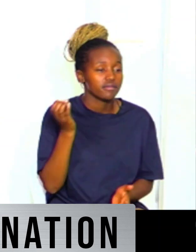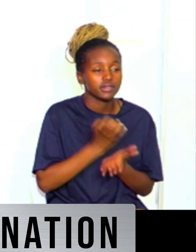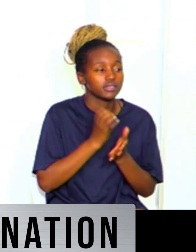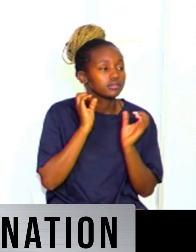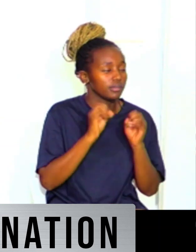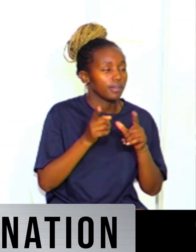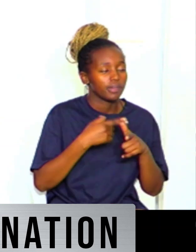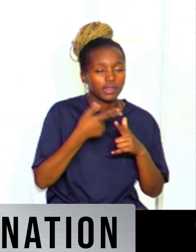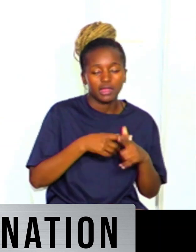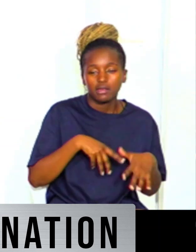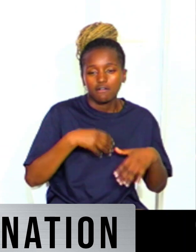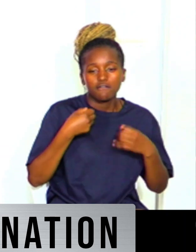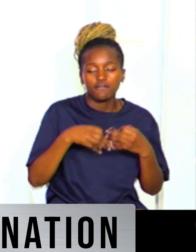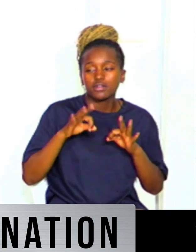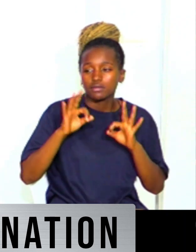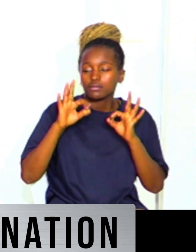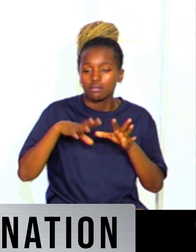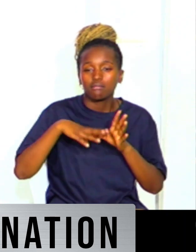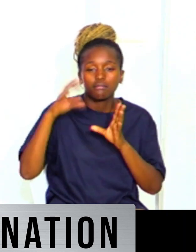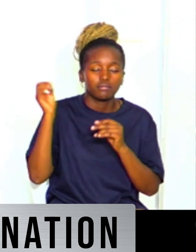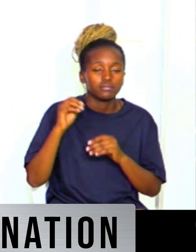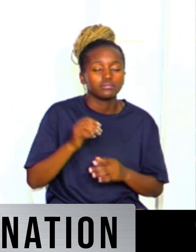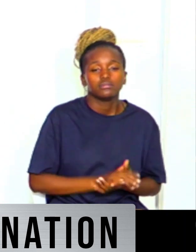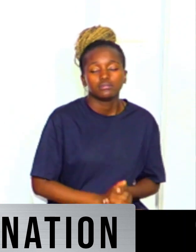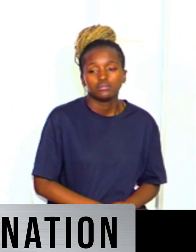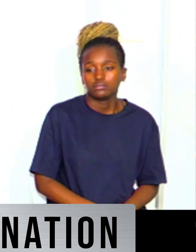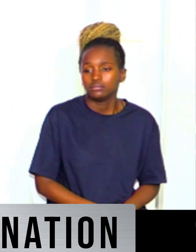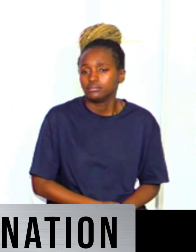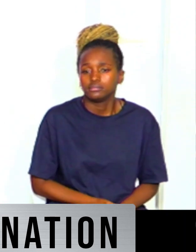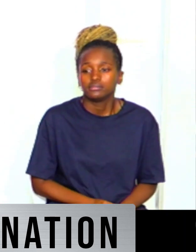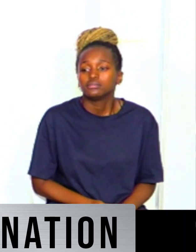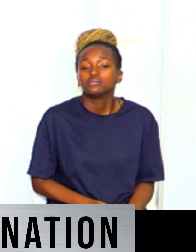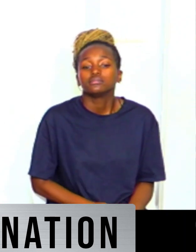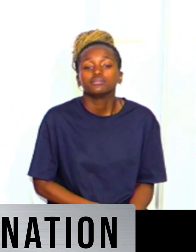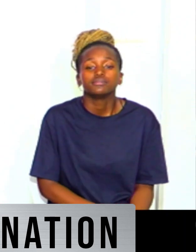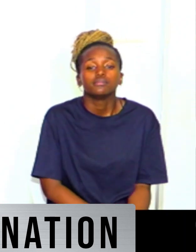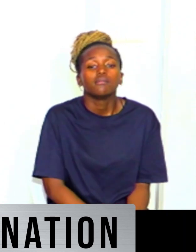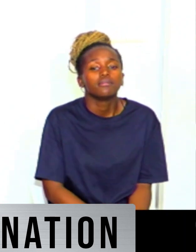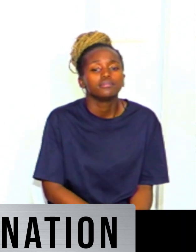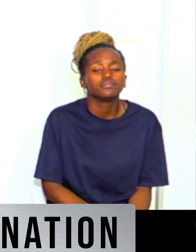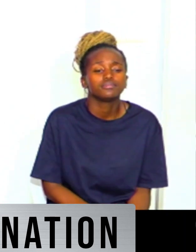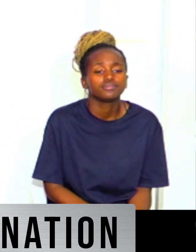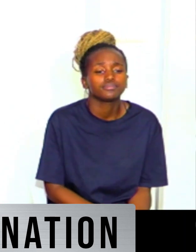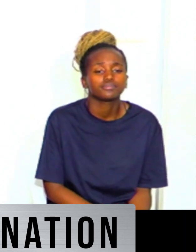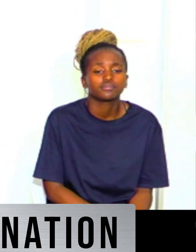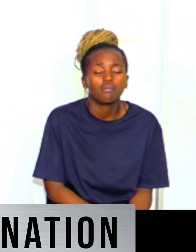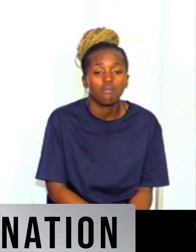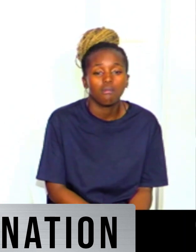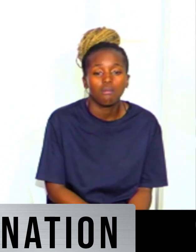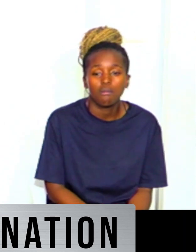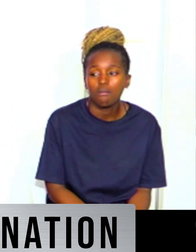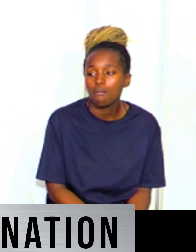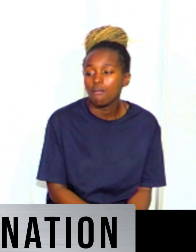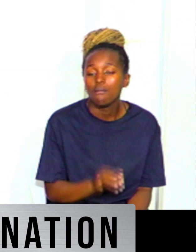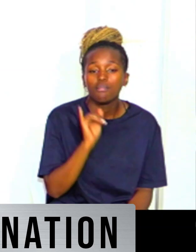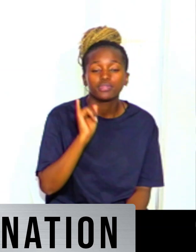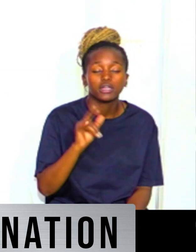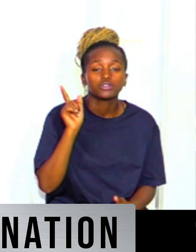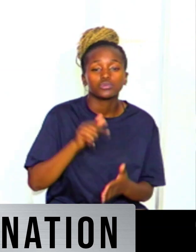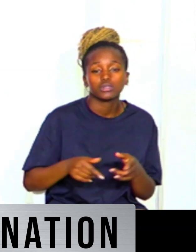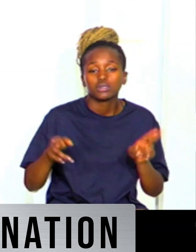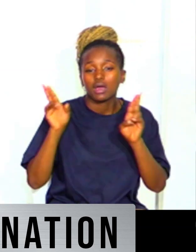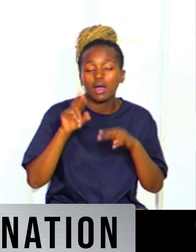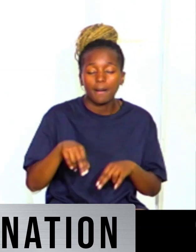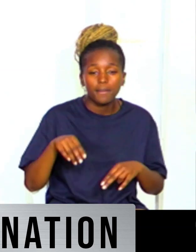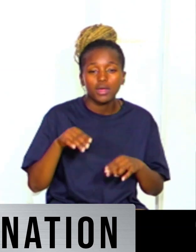what is also happening to the governor. You're talking of Matangi? Yeah, I'm talking about Matangi. Kimani or Matangi. Okay. That is what is just happening to the